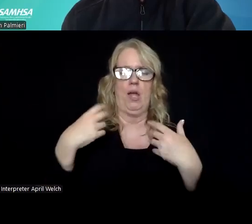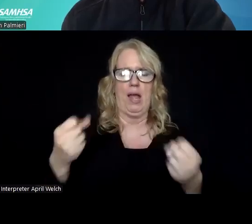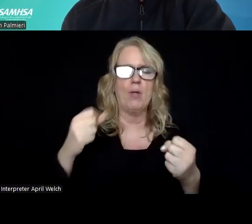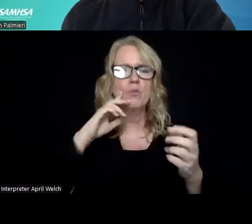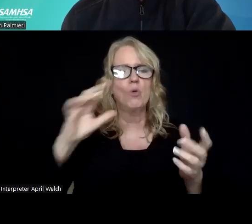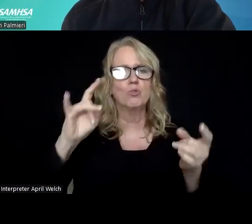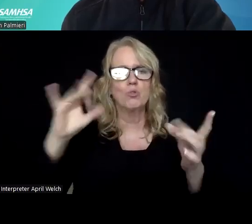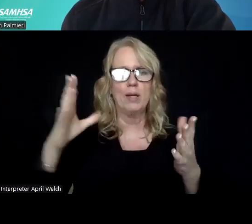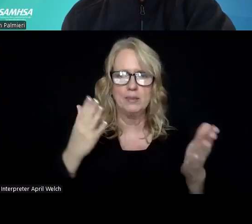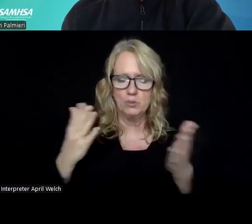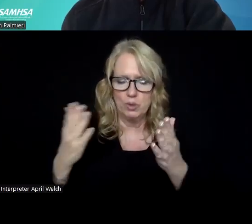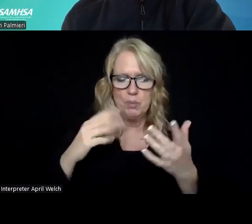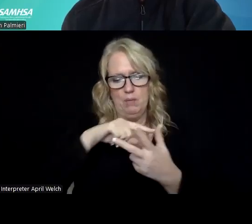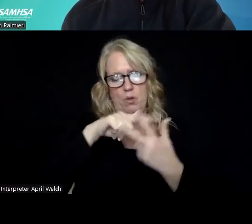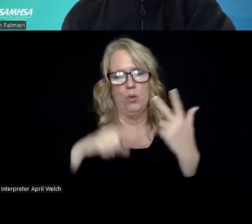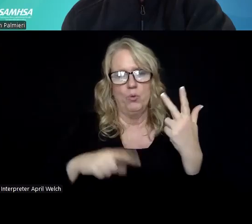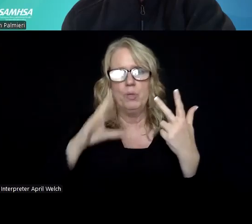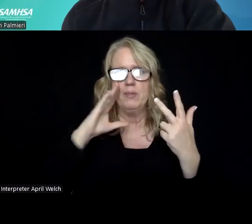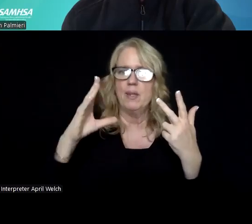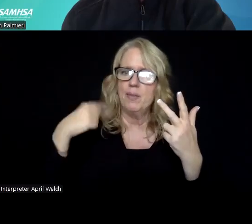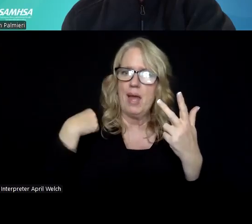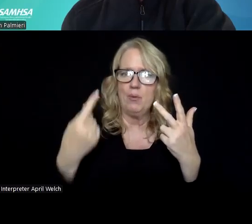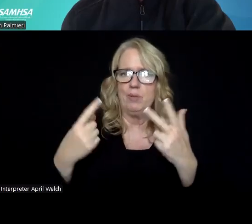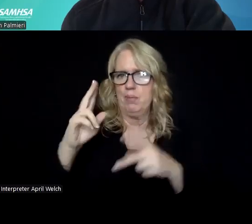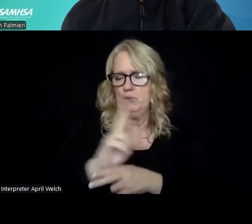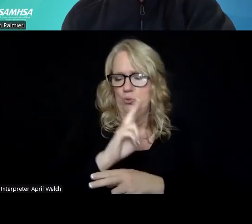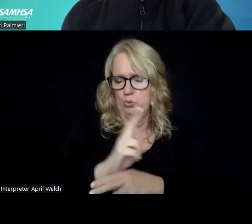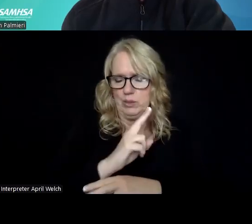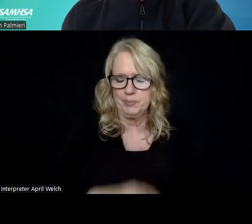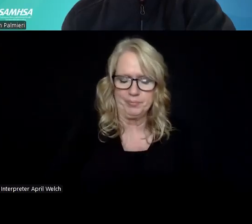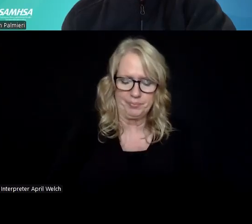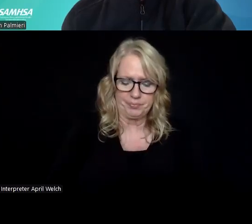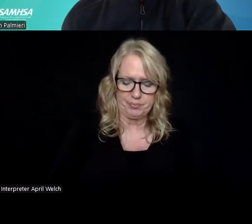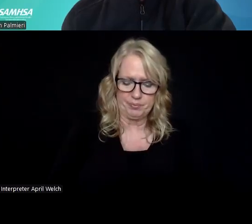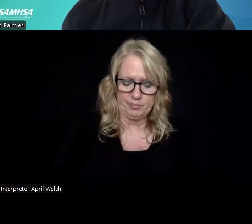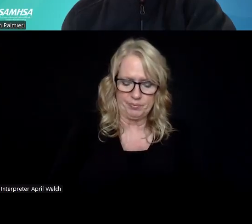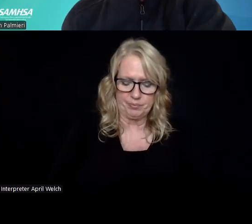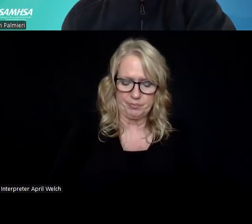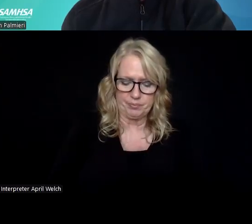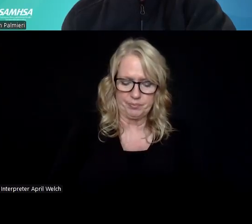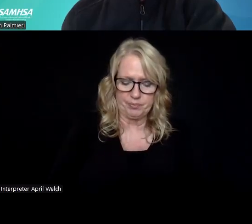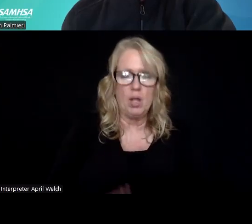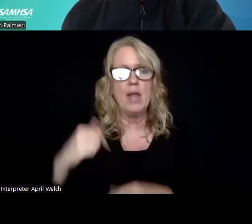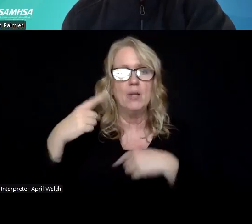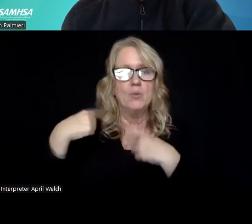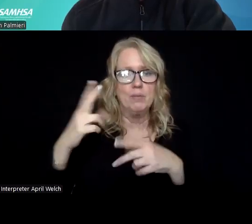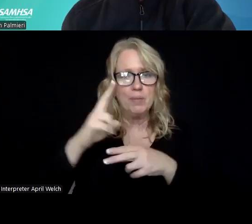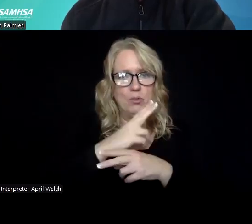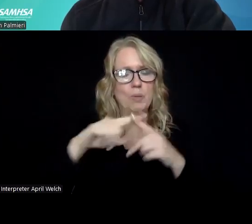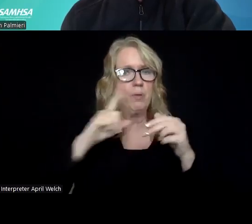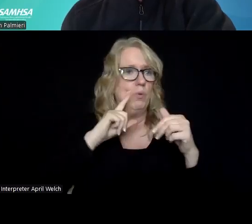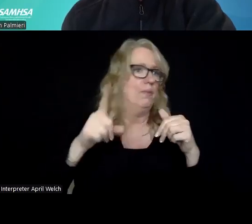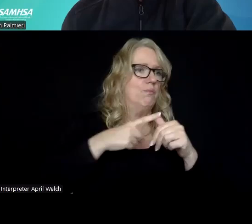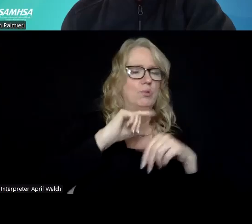services along the three pillars that we've all sort of commonly used with respect to our original